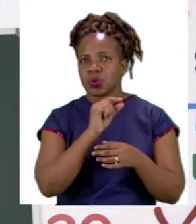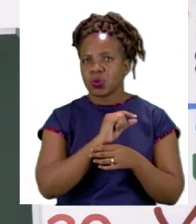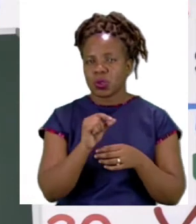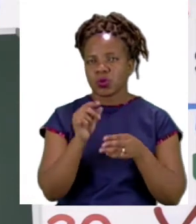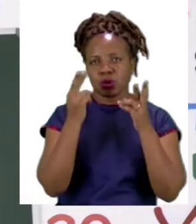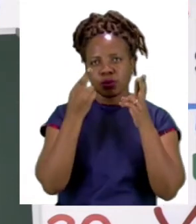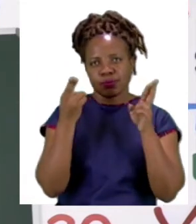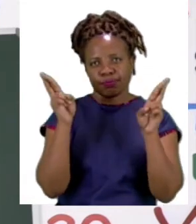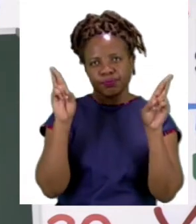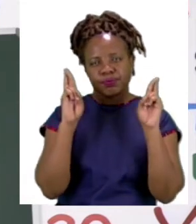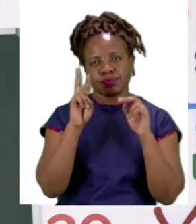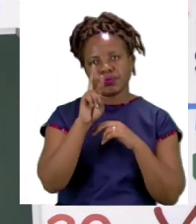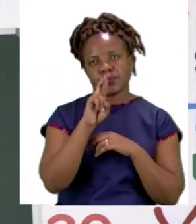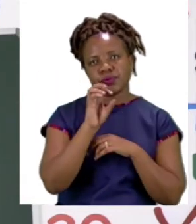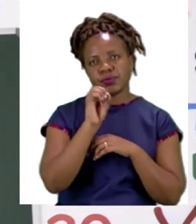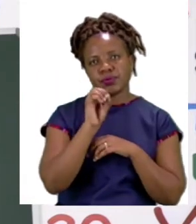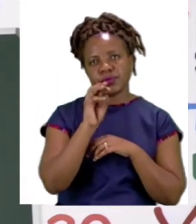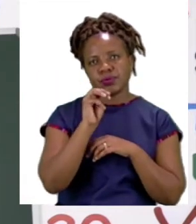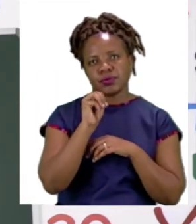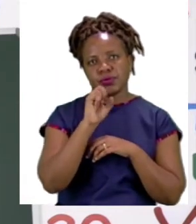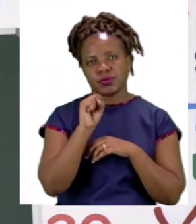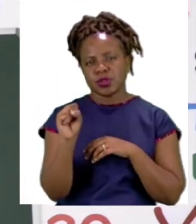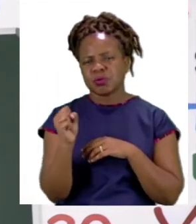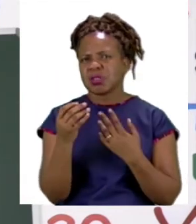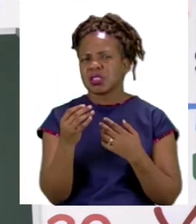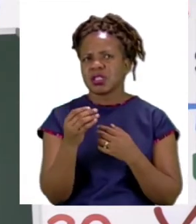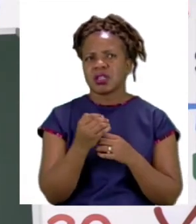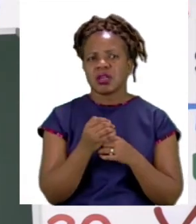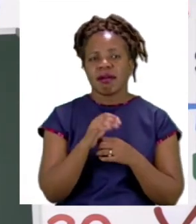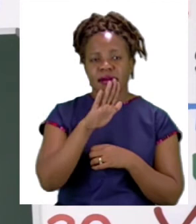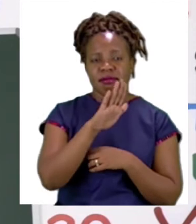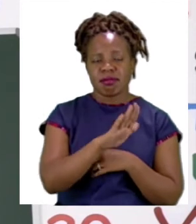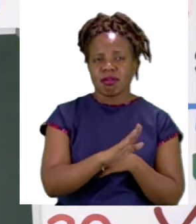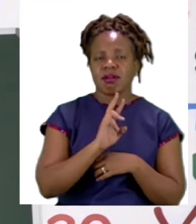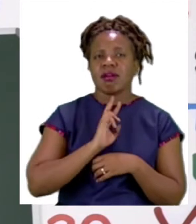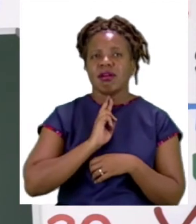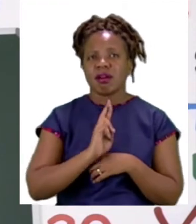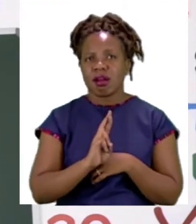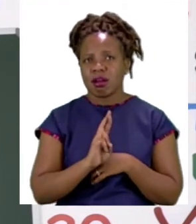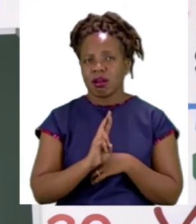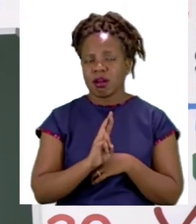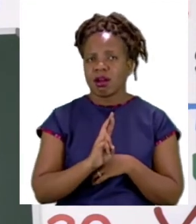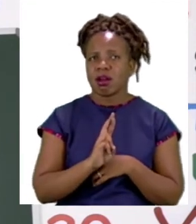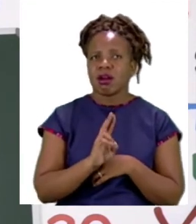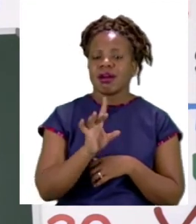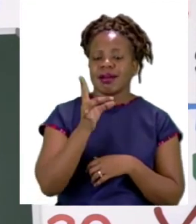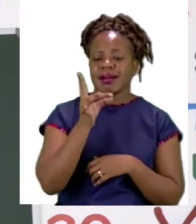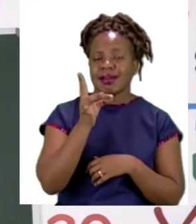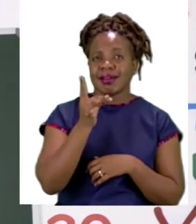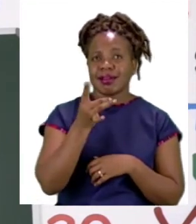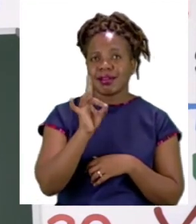say there are how many rooms? I'm going to say 8 rooms. So,